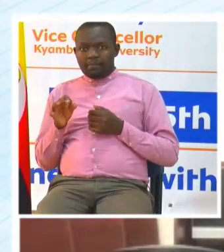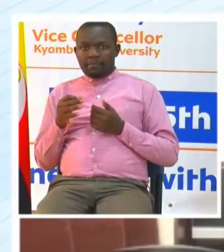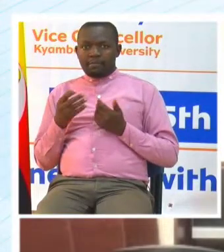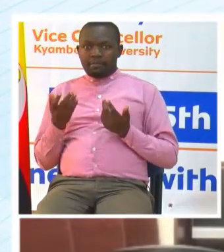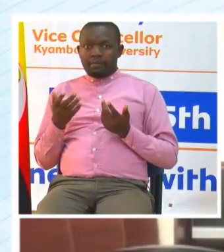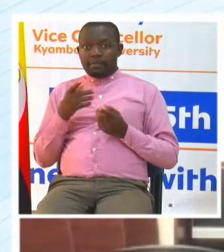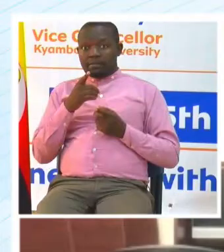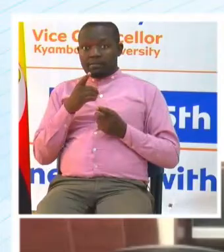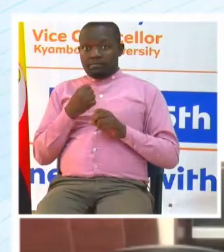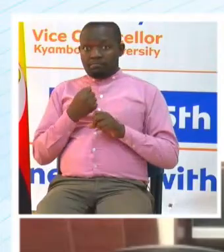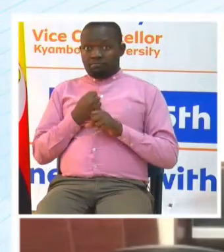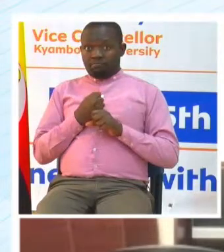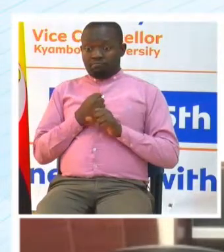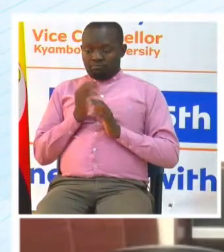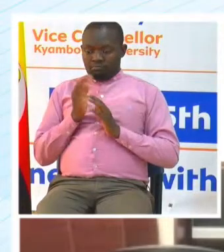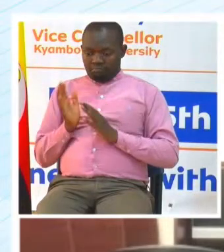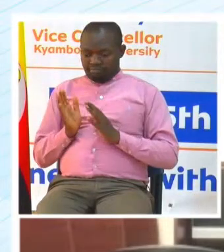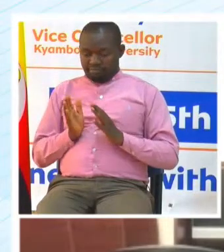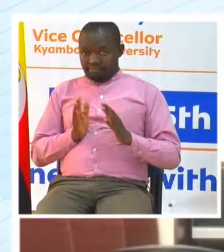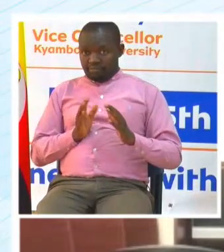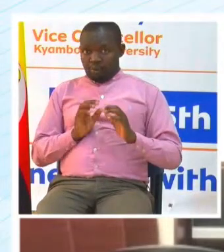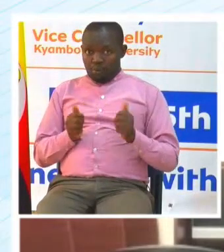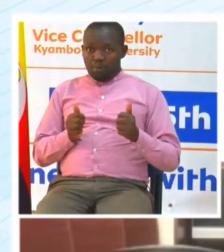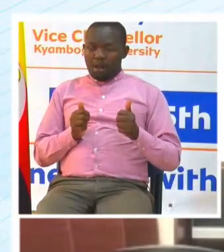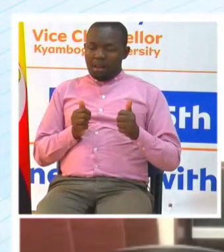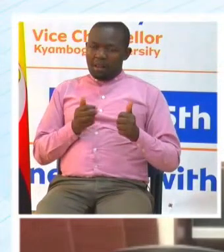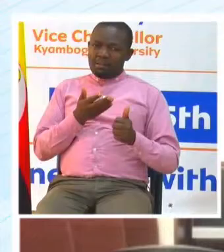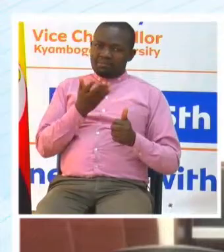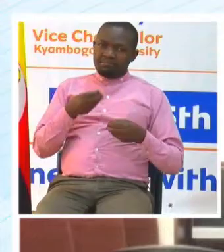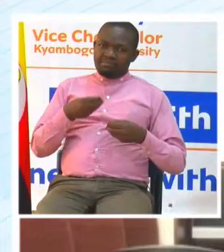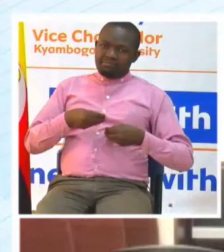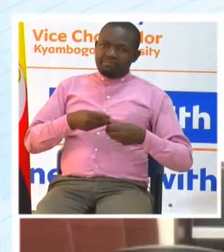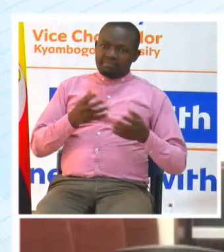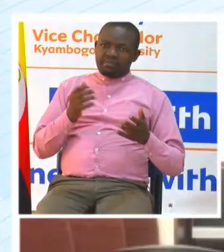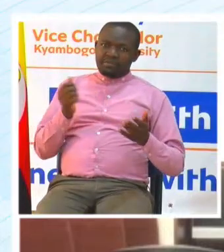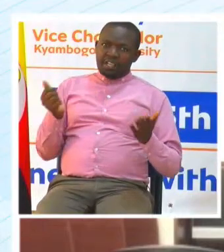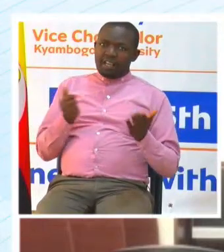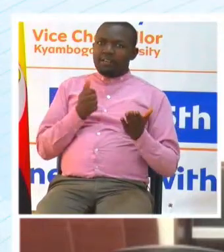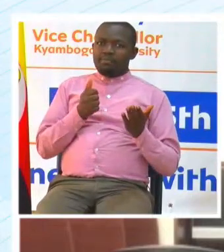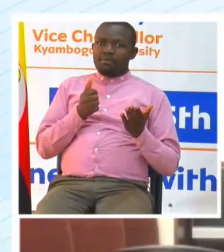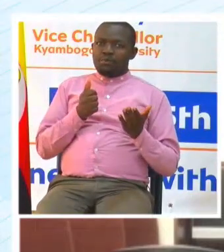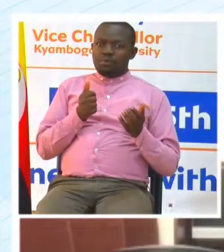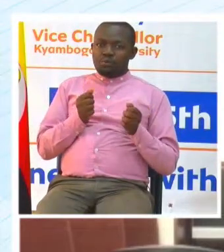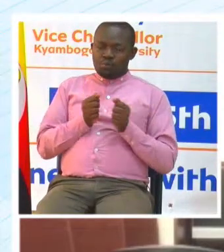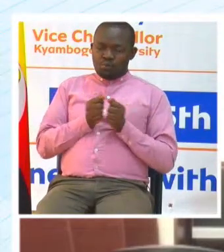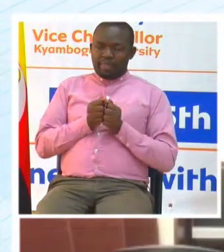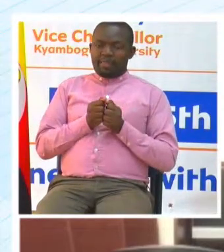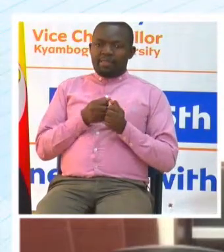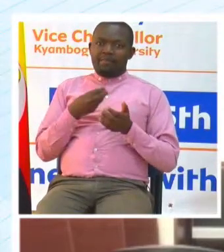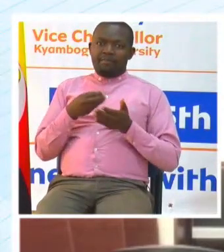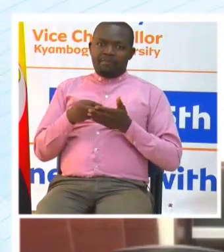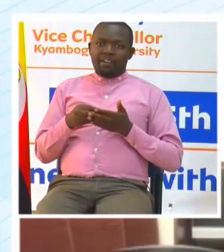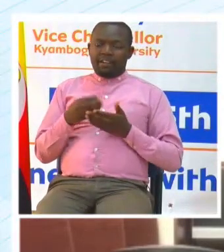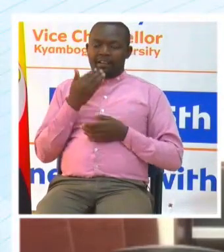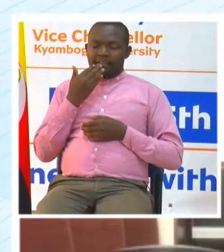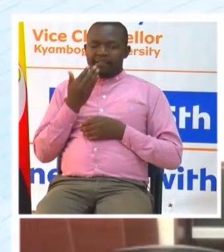plan well, you'll be given an admission with funding. Thank you. Hope